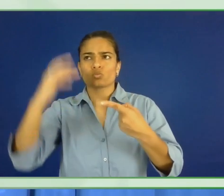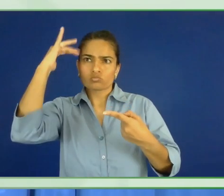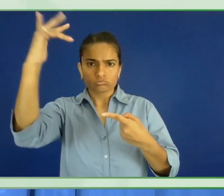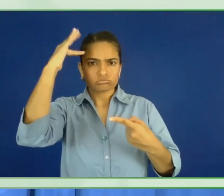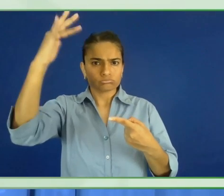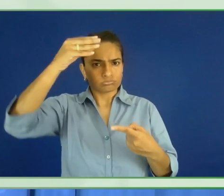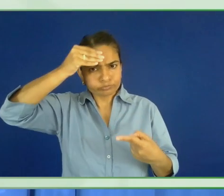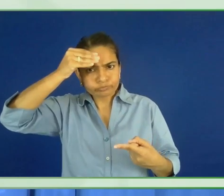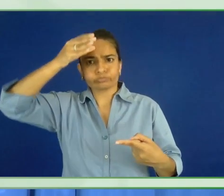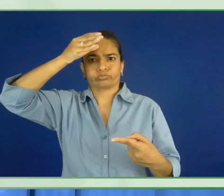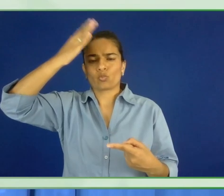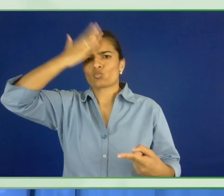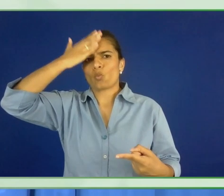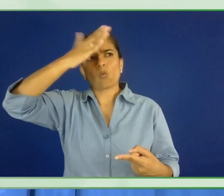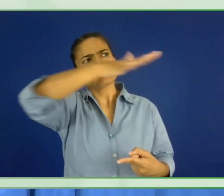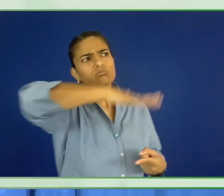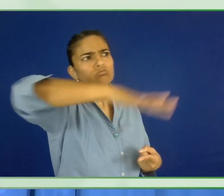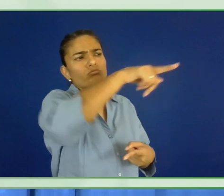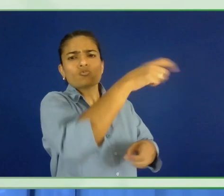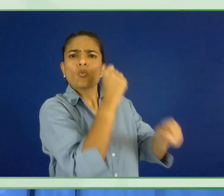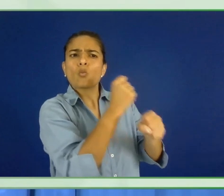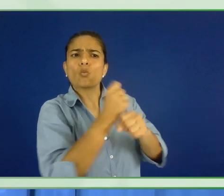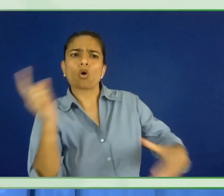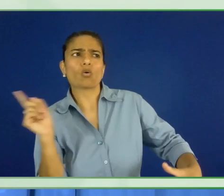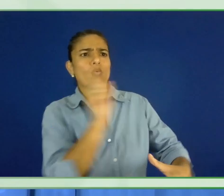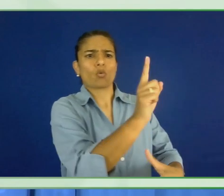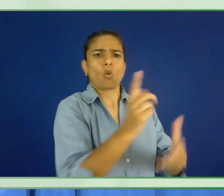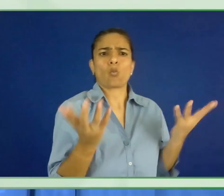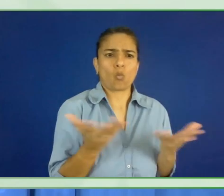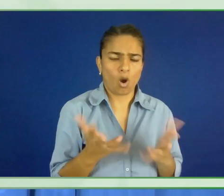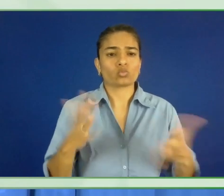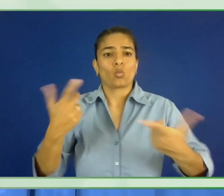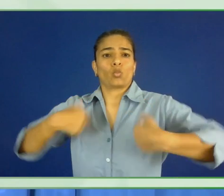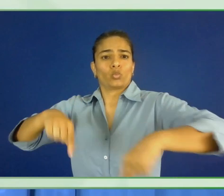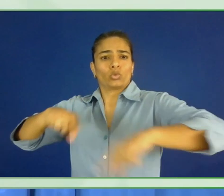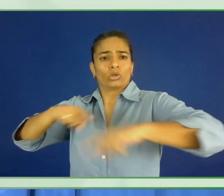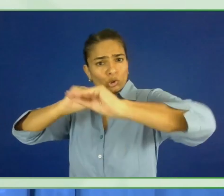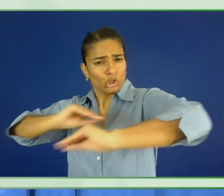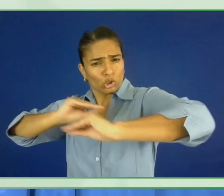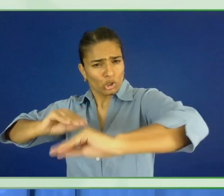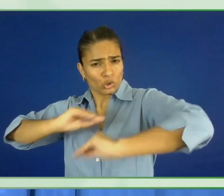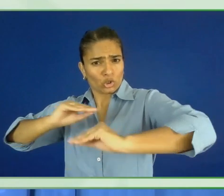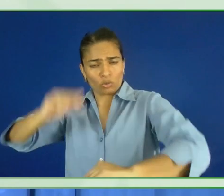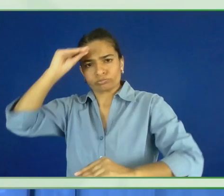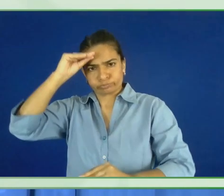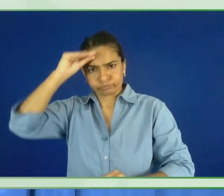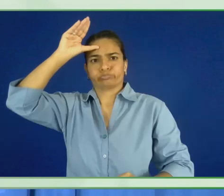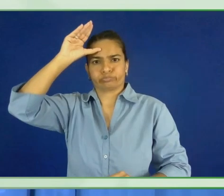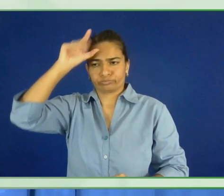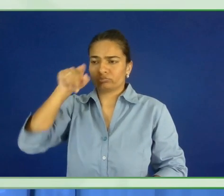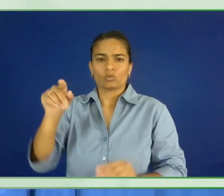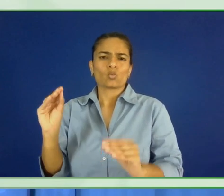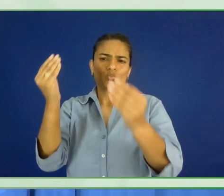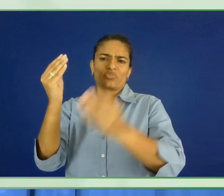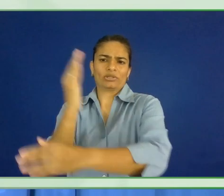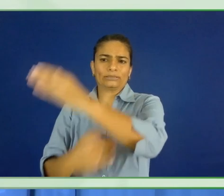field. And so we have to train our young person with disabilities. This goes through